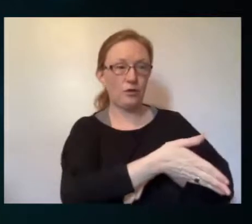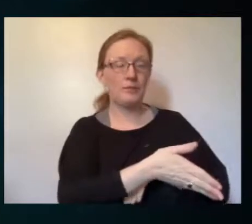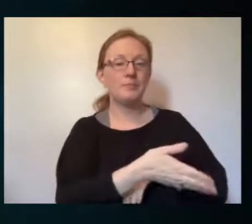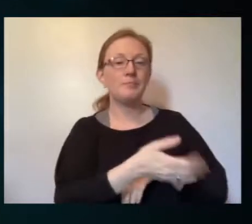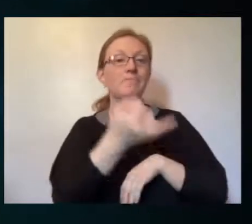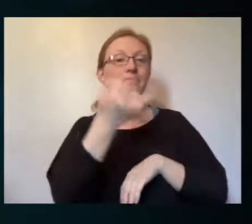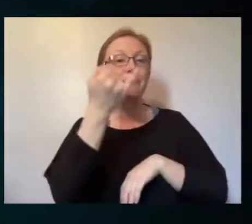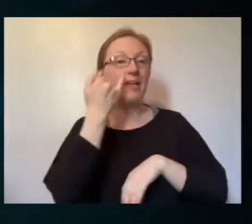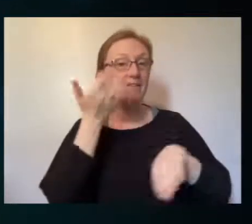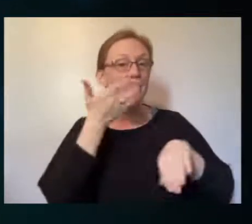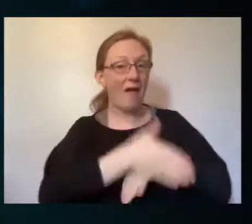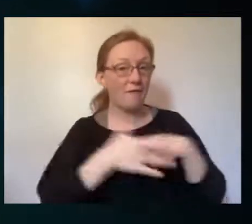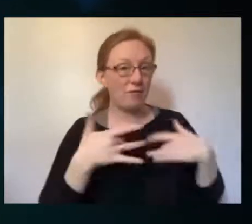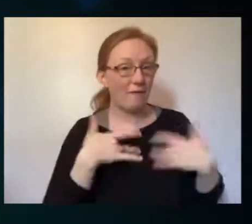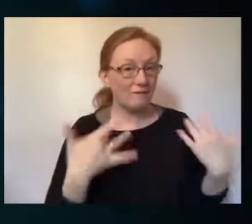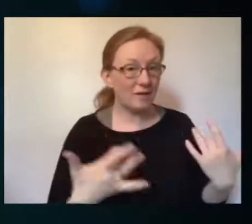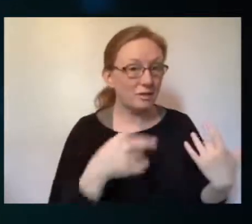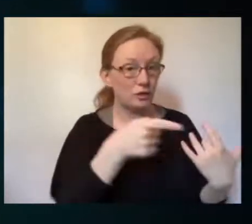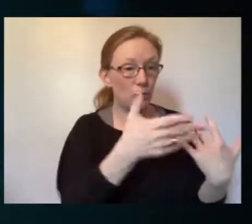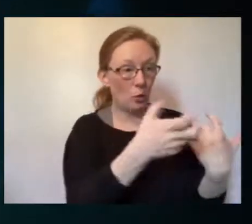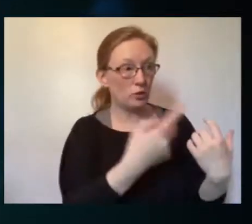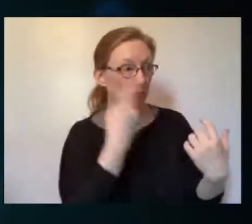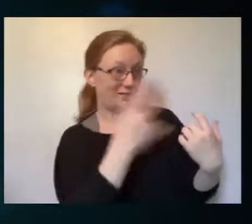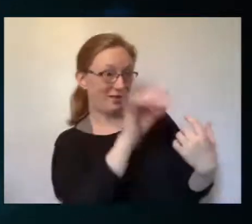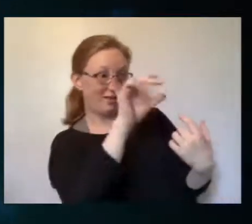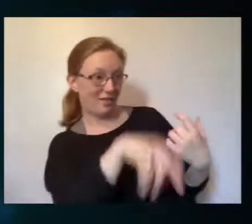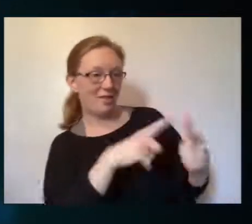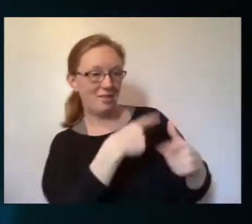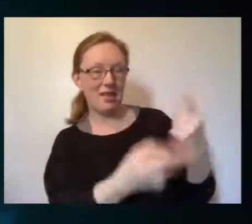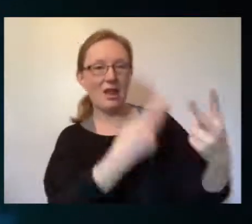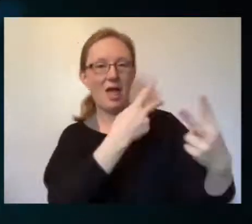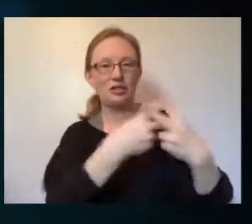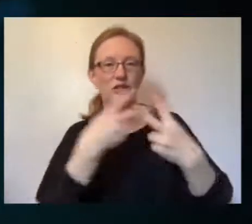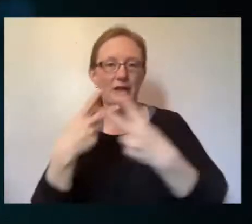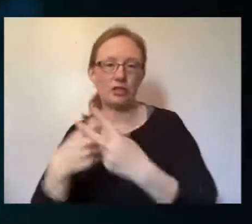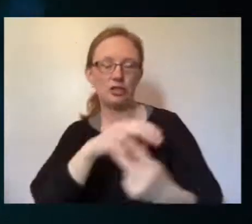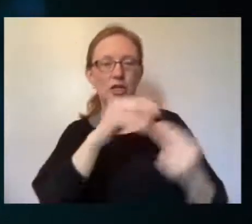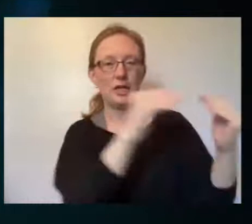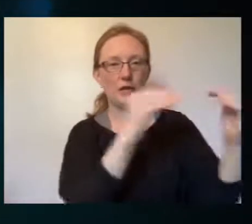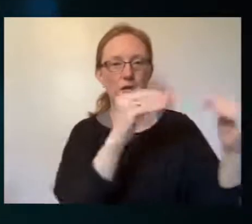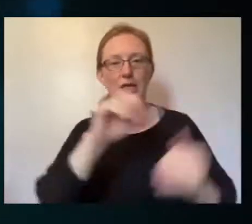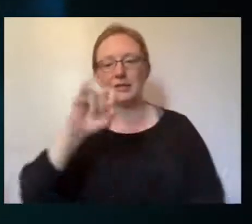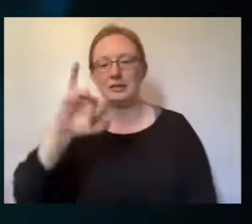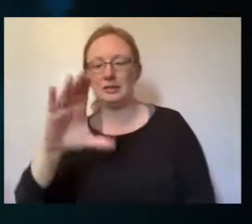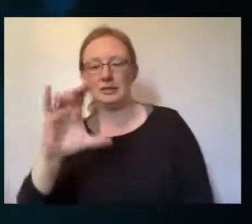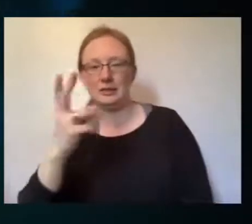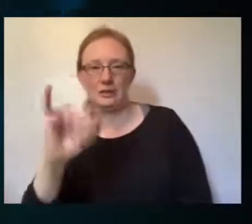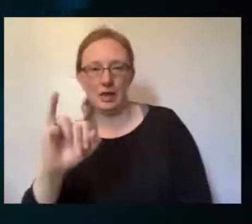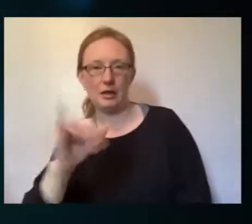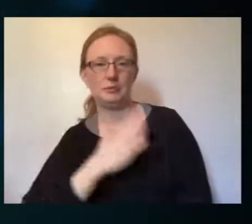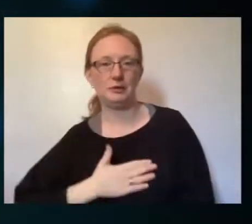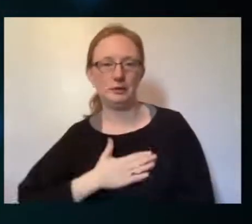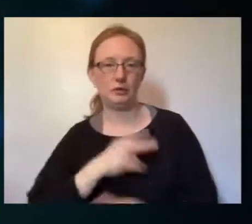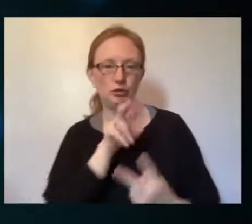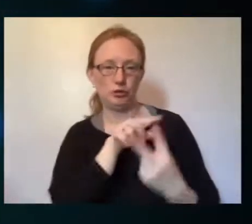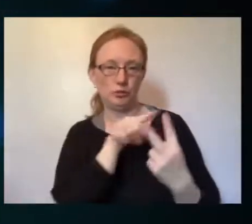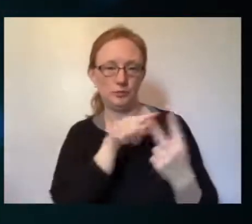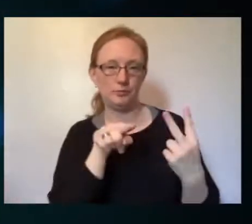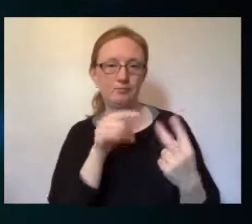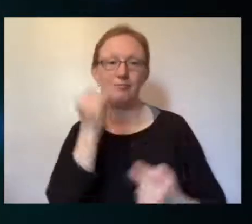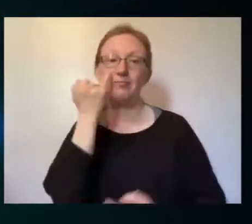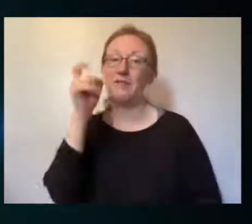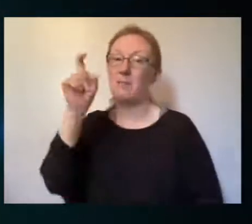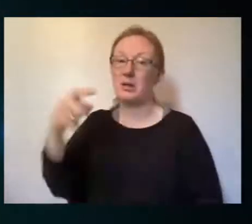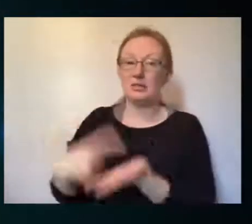hashtag SIGCHI and hashtag Equity Talk will be your hashtags of choice. If you absolutely must